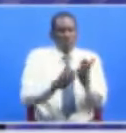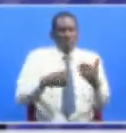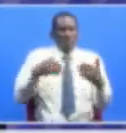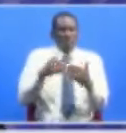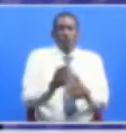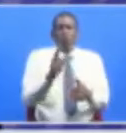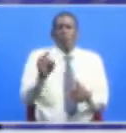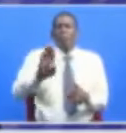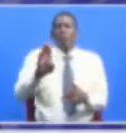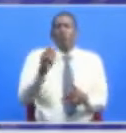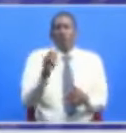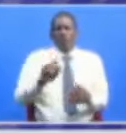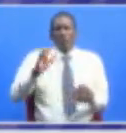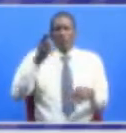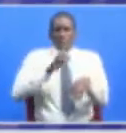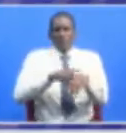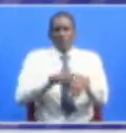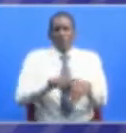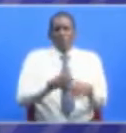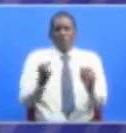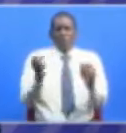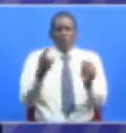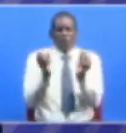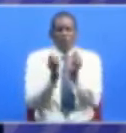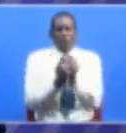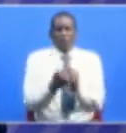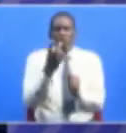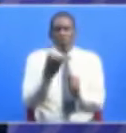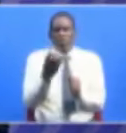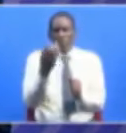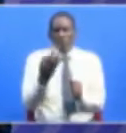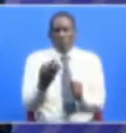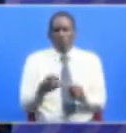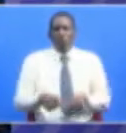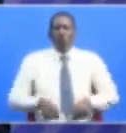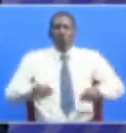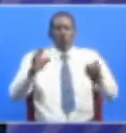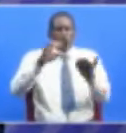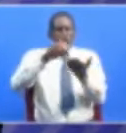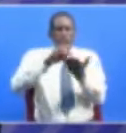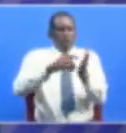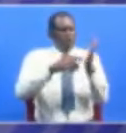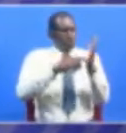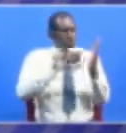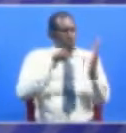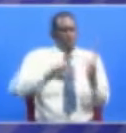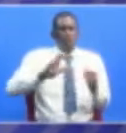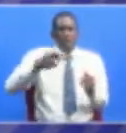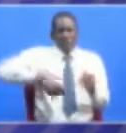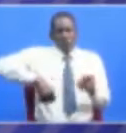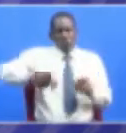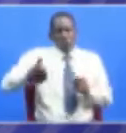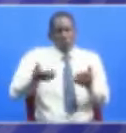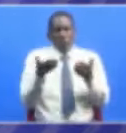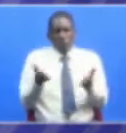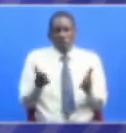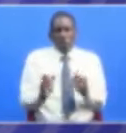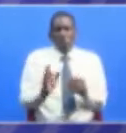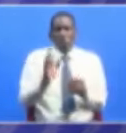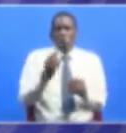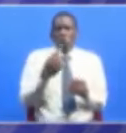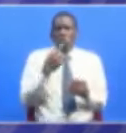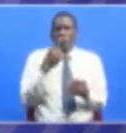mark for the first time in November 2023. And official data shows that Kenya exported goods valued at